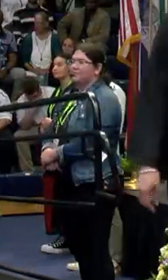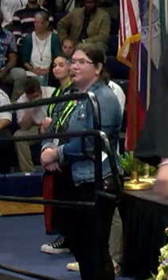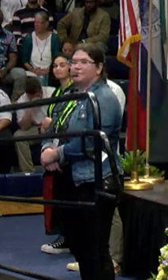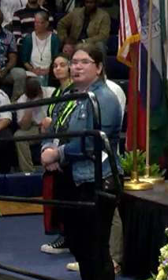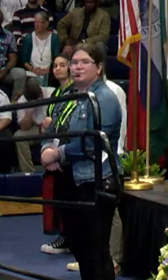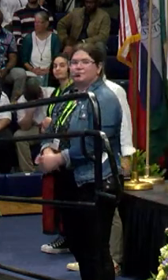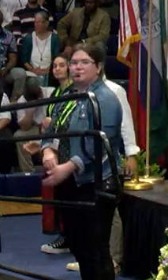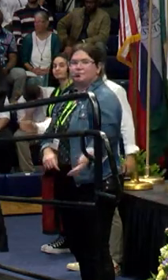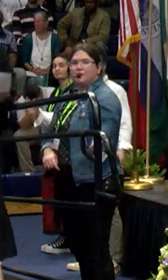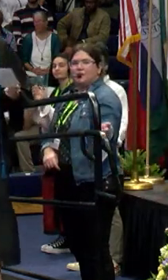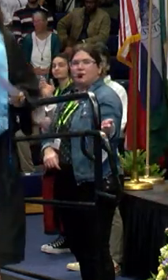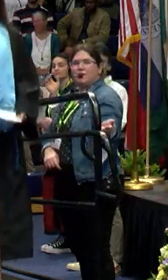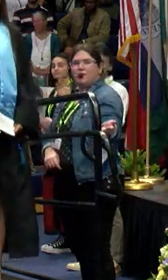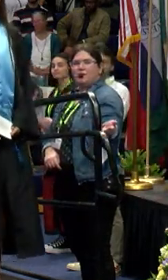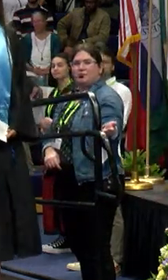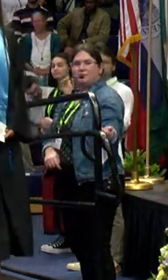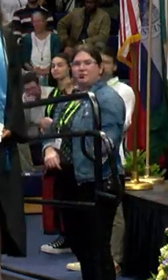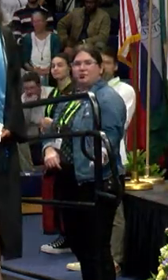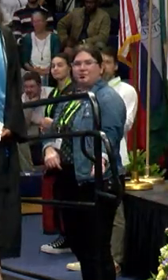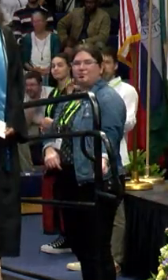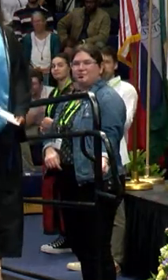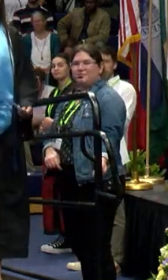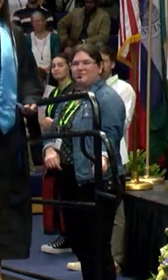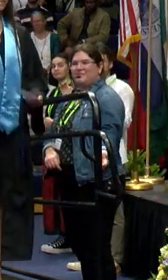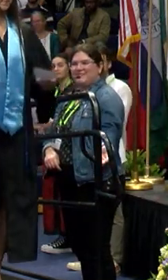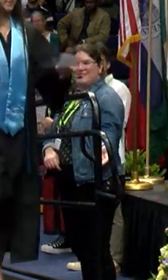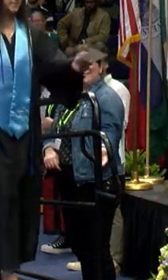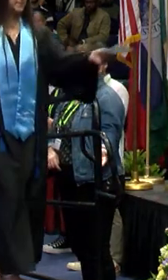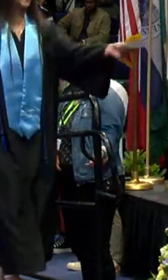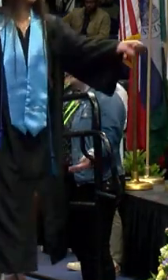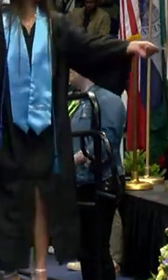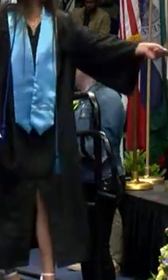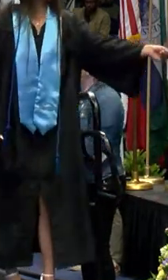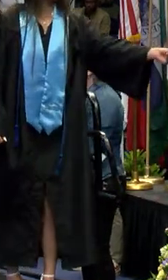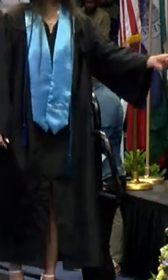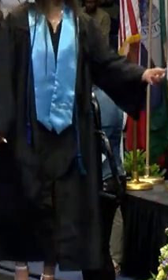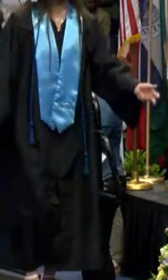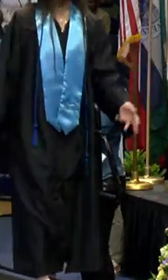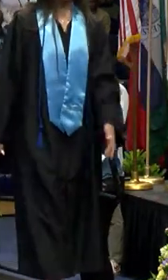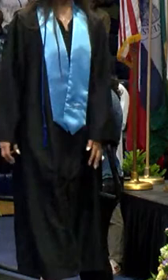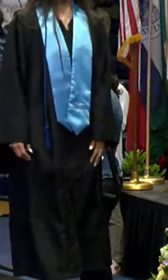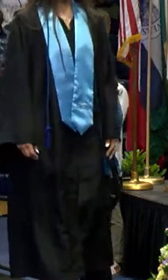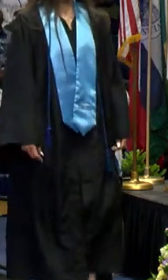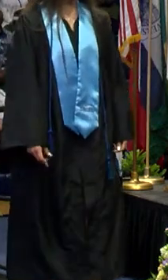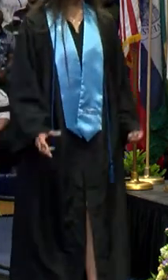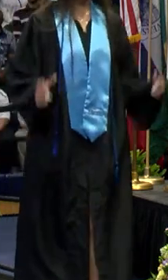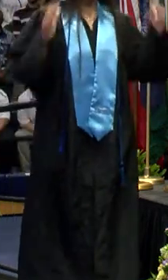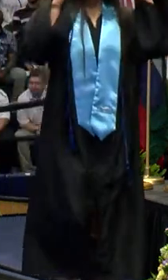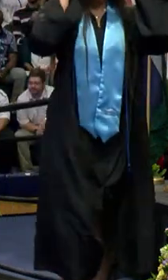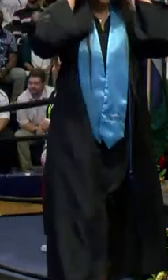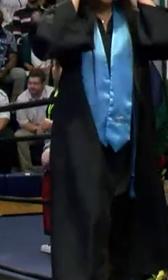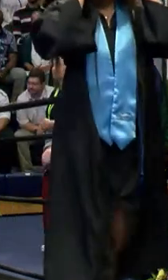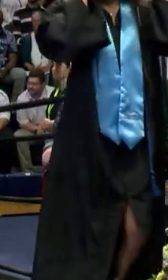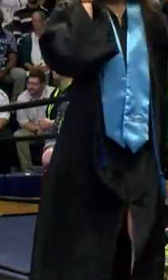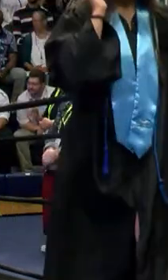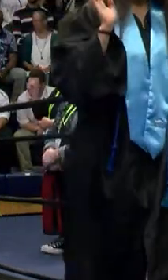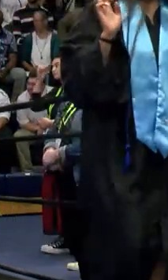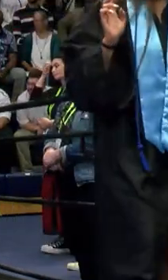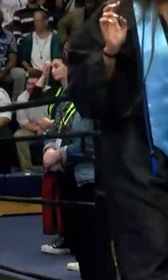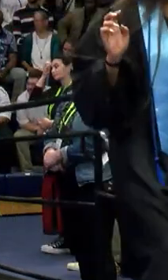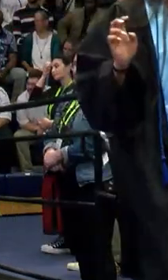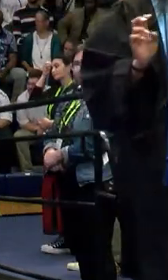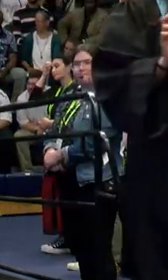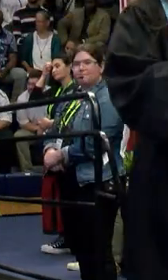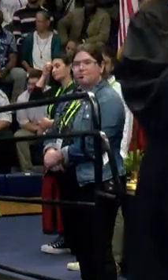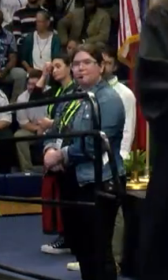Marissa Albee, magna cum laude.